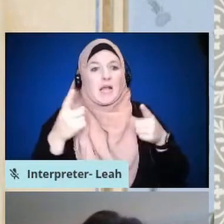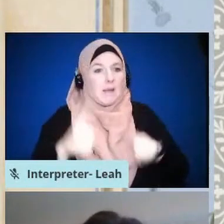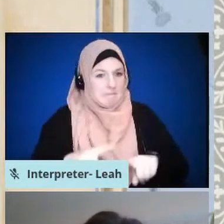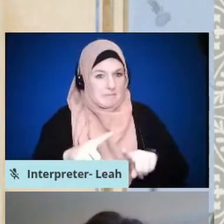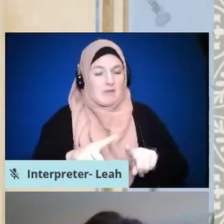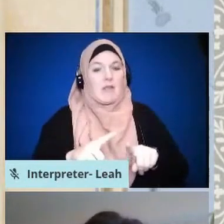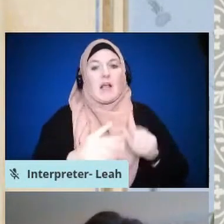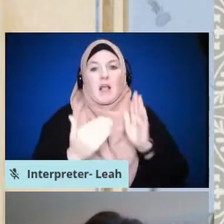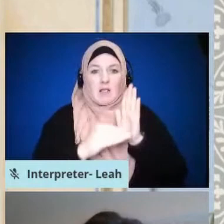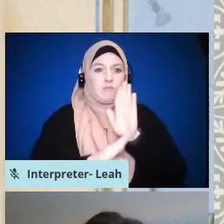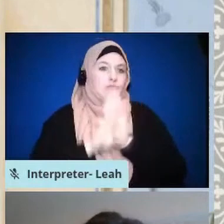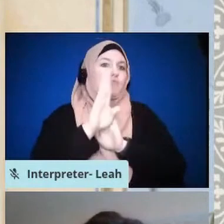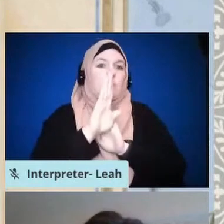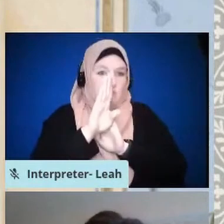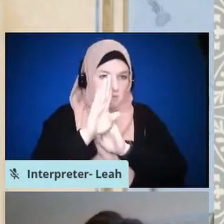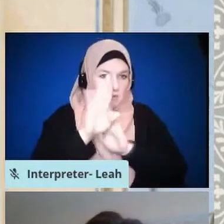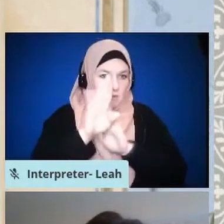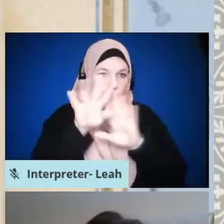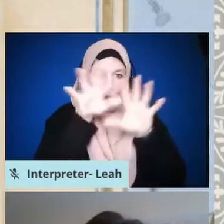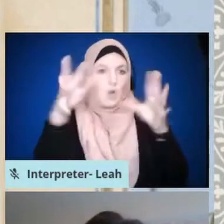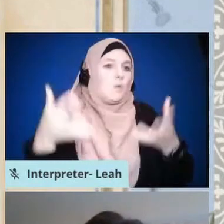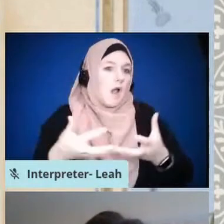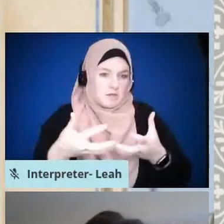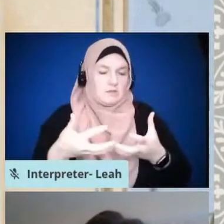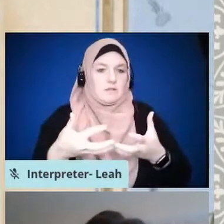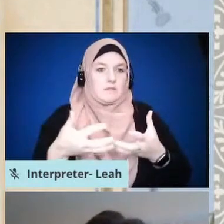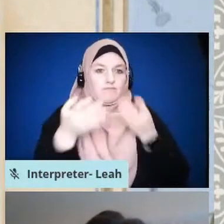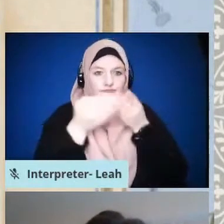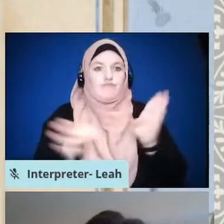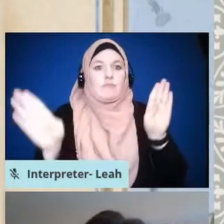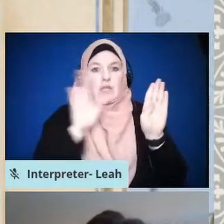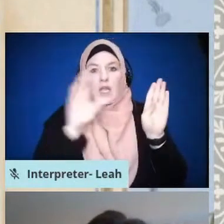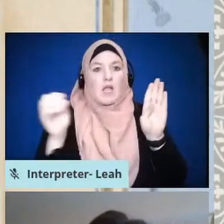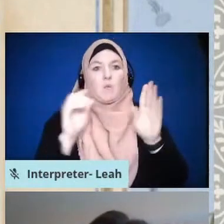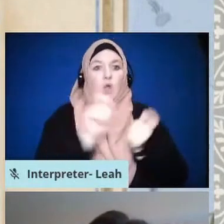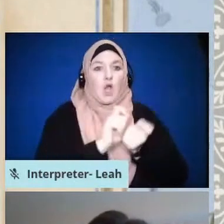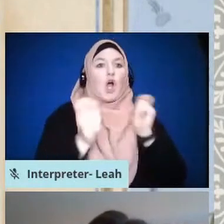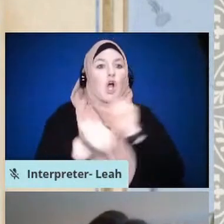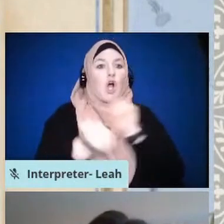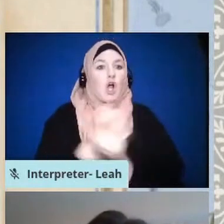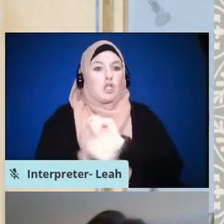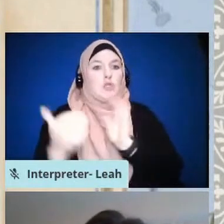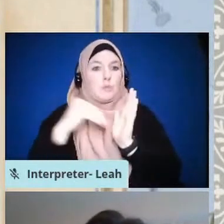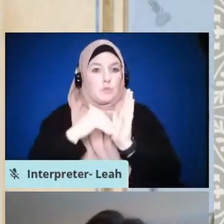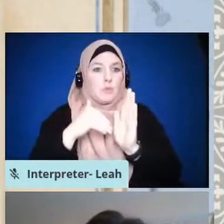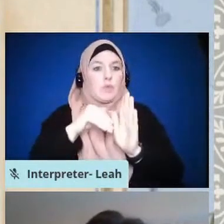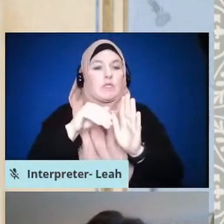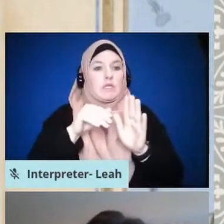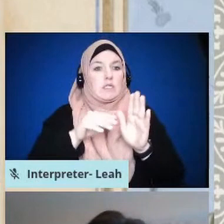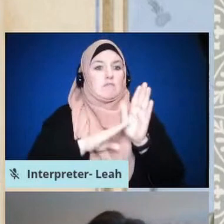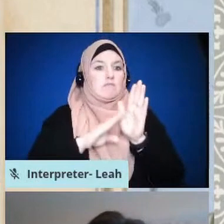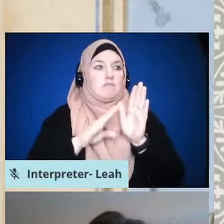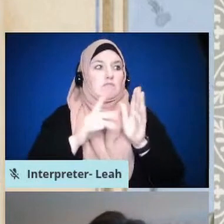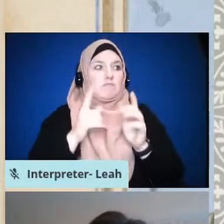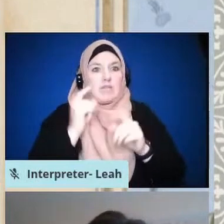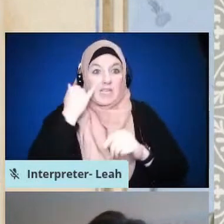and escalated on a global scale and will alter the pre-pandemic predicted developmental